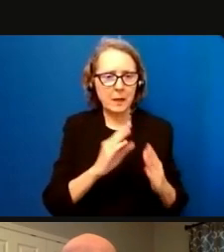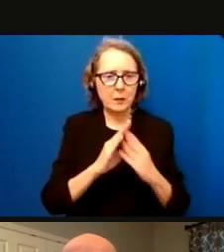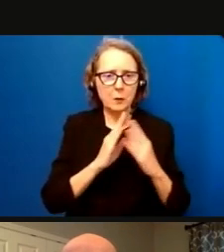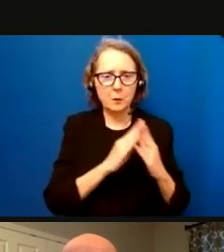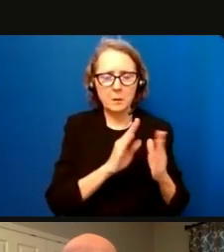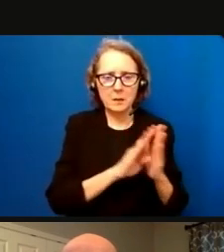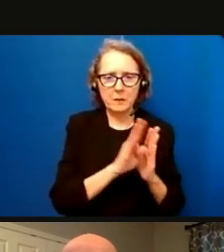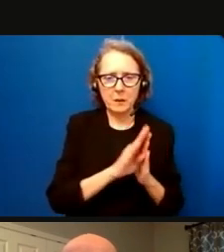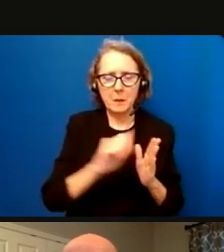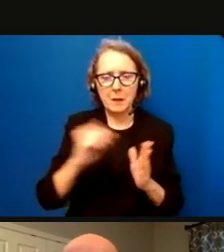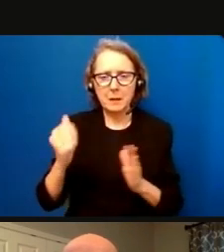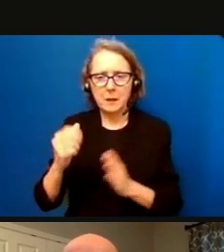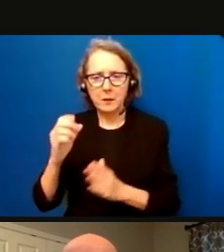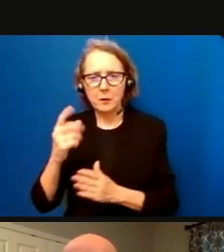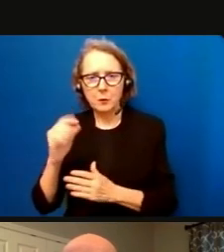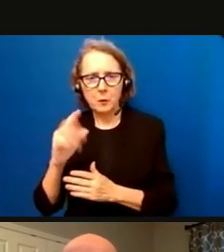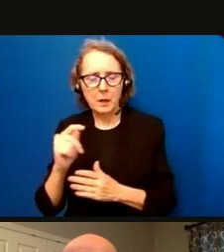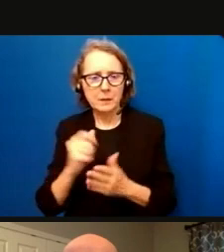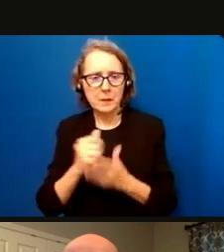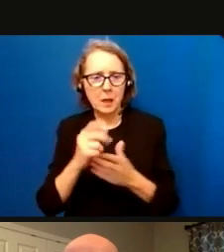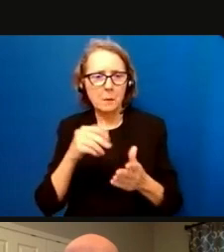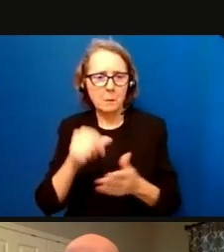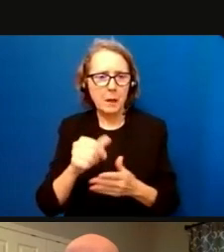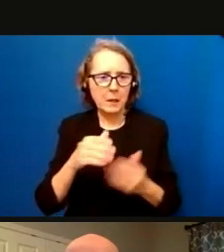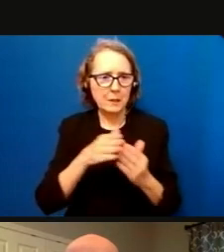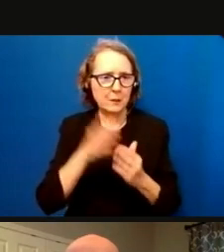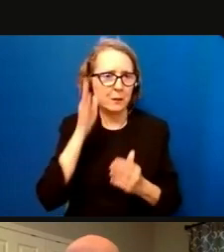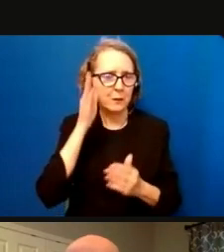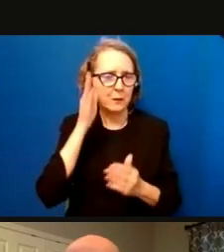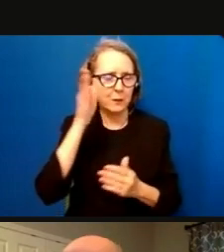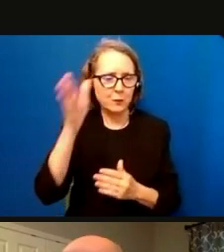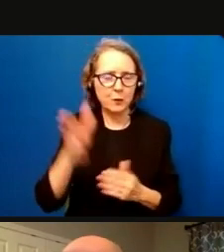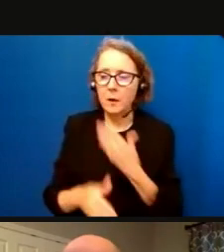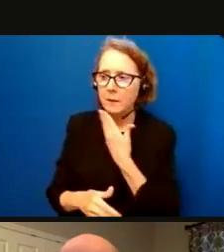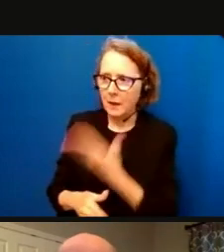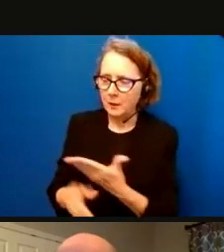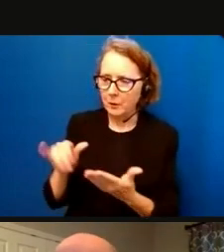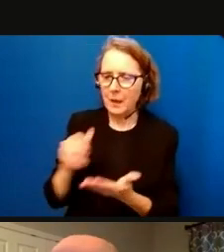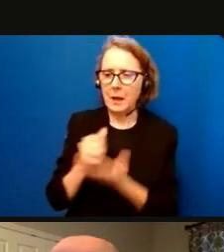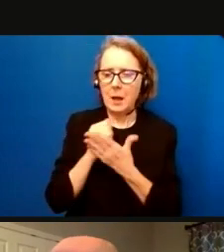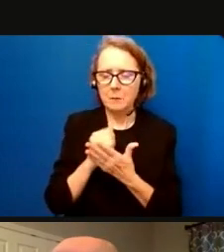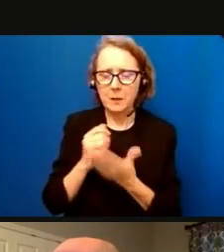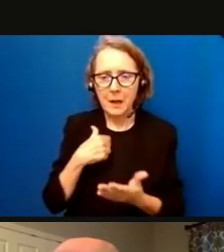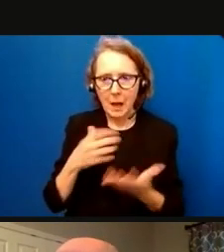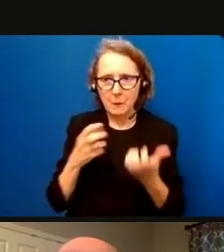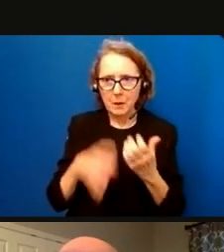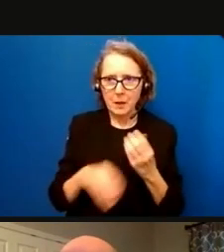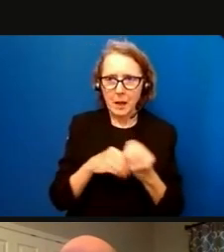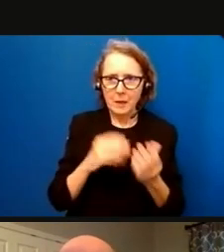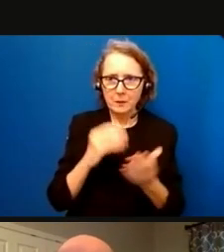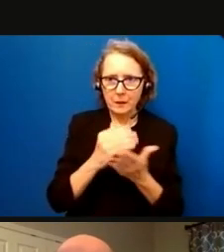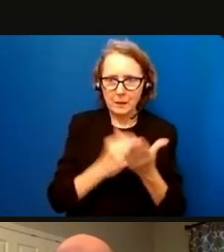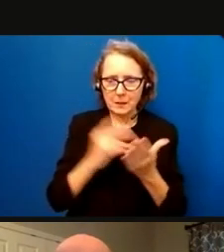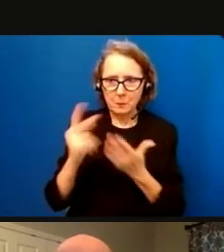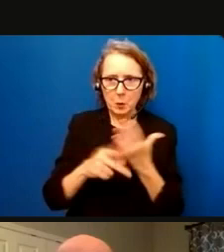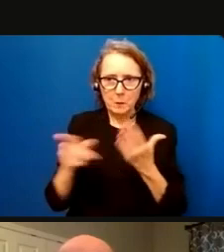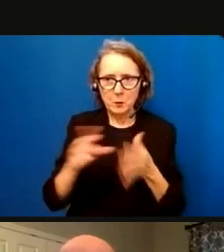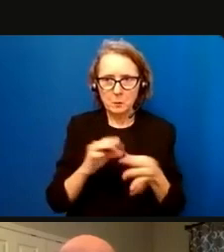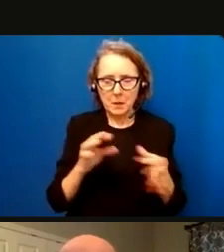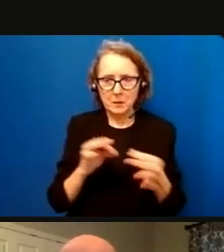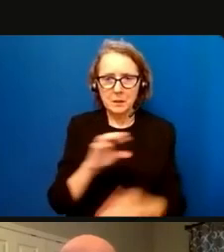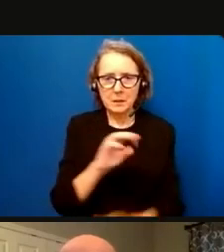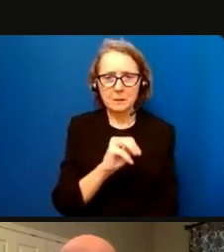pay for these into the future. Thank you, that was very helpful. And I would add to the list of programs you mentioned earlier,